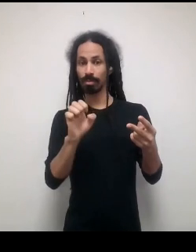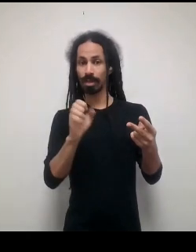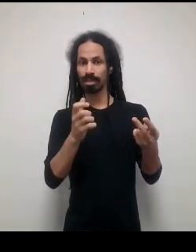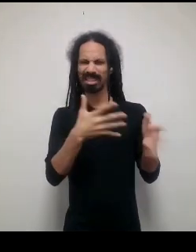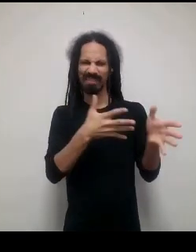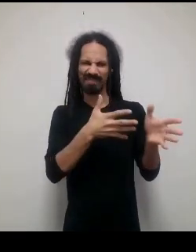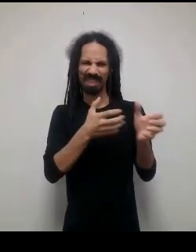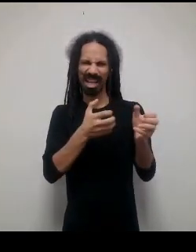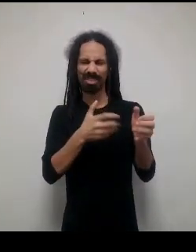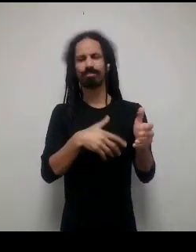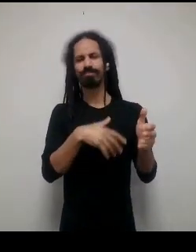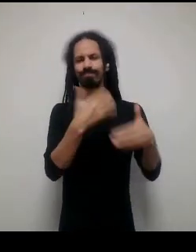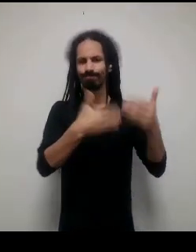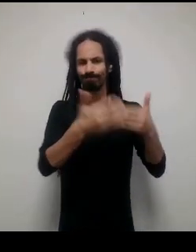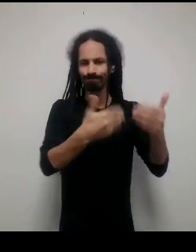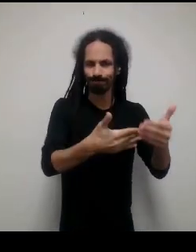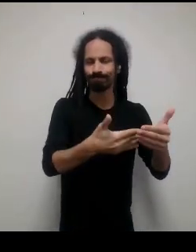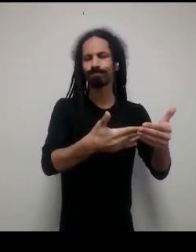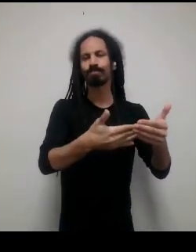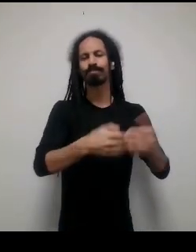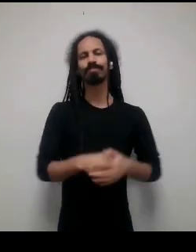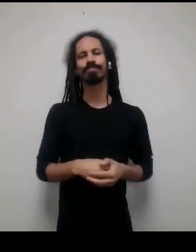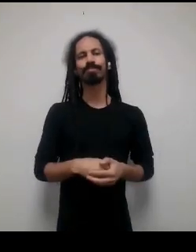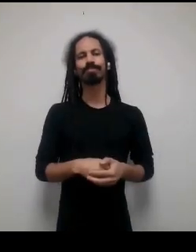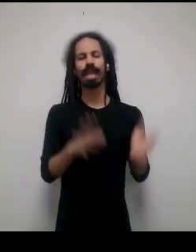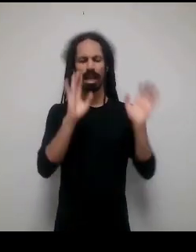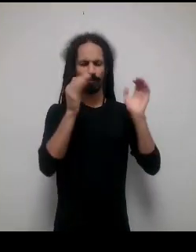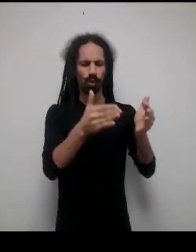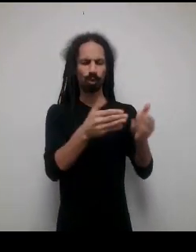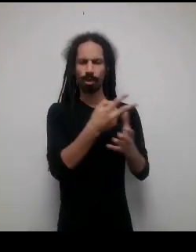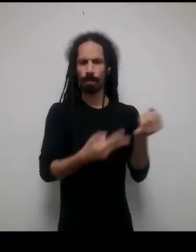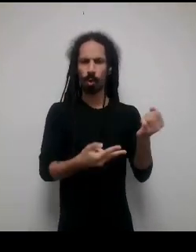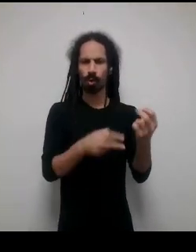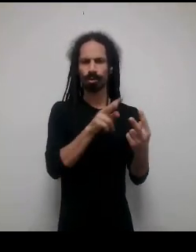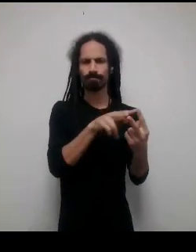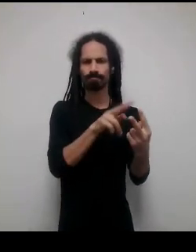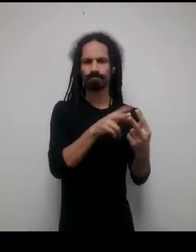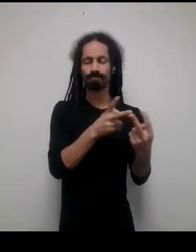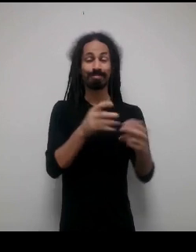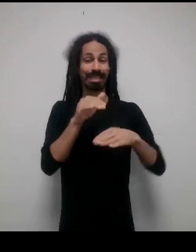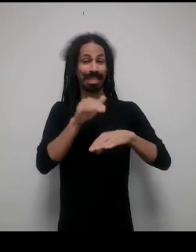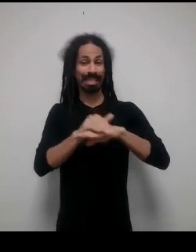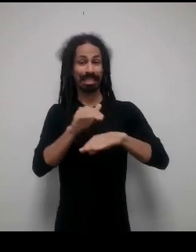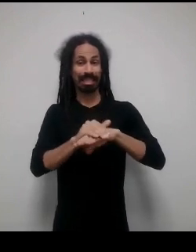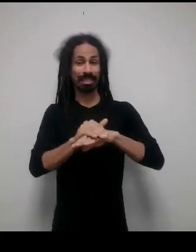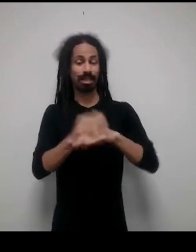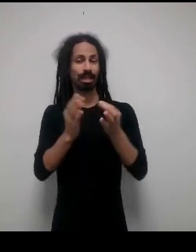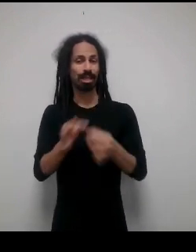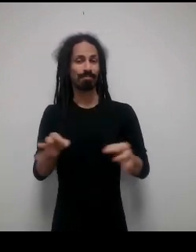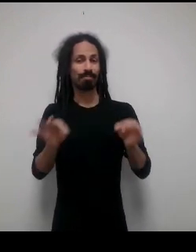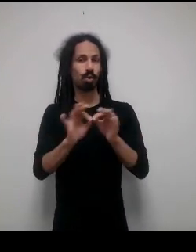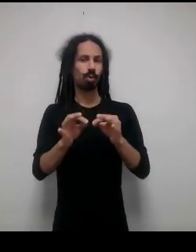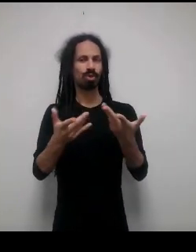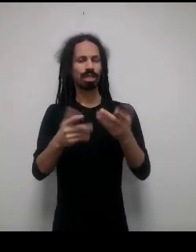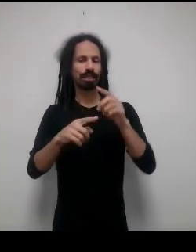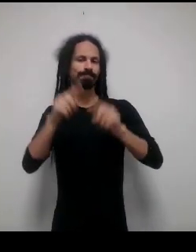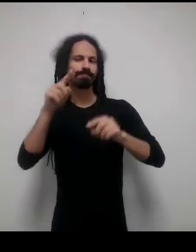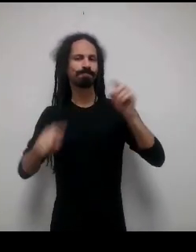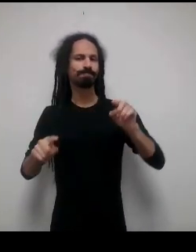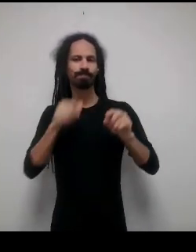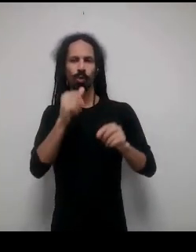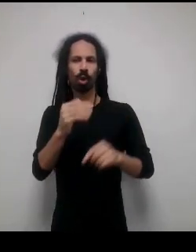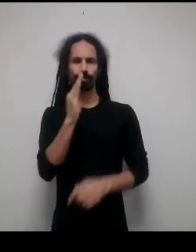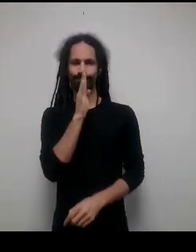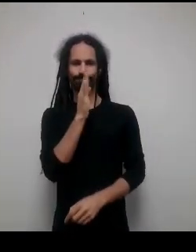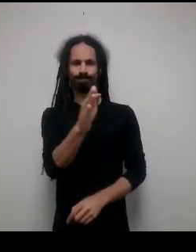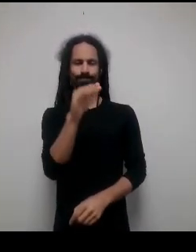at both of these here, but one thing I want you to remember as I do is in English, it's very important to have a variety in our intonation and